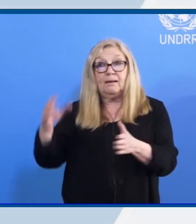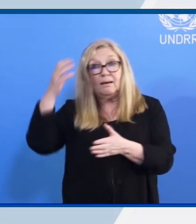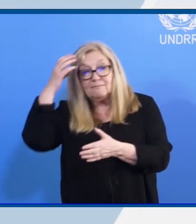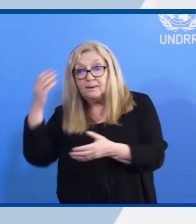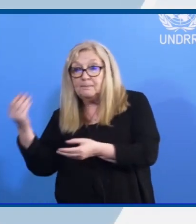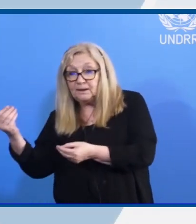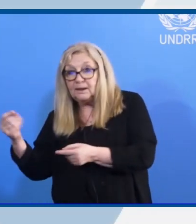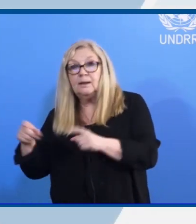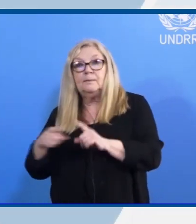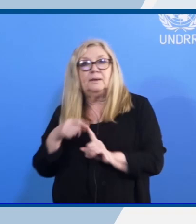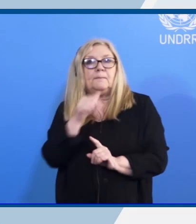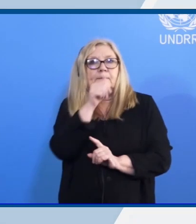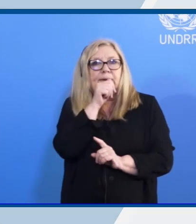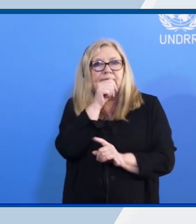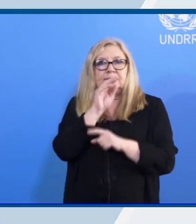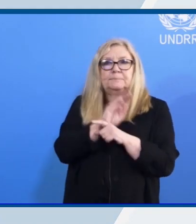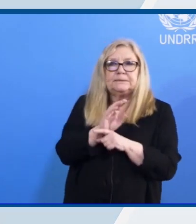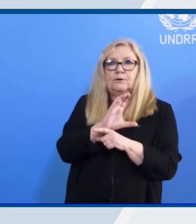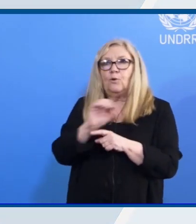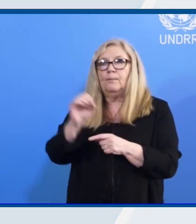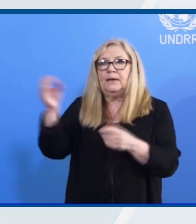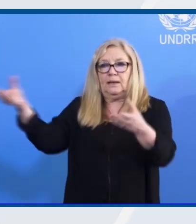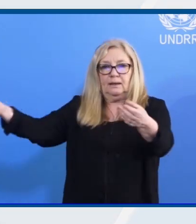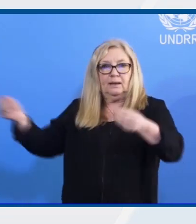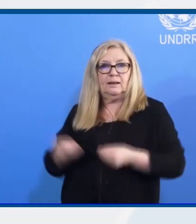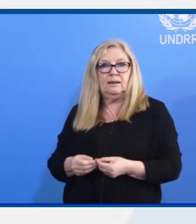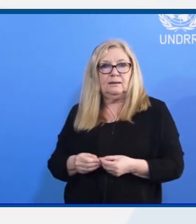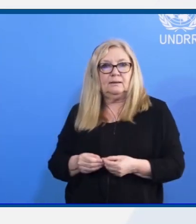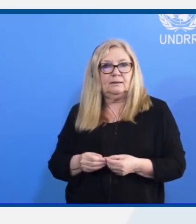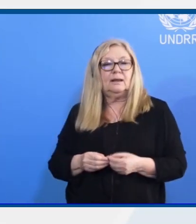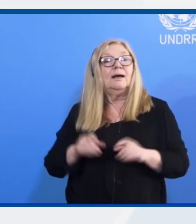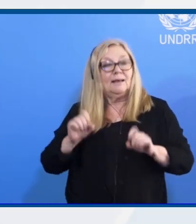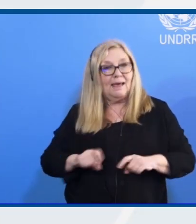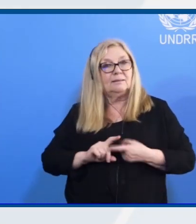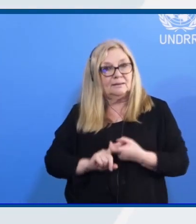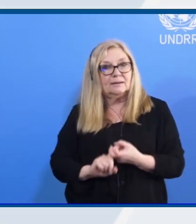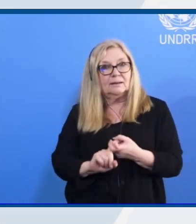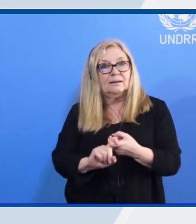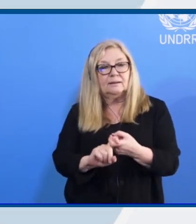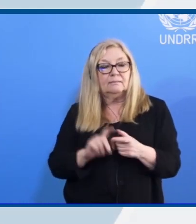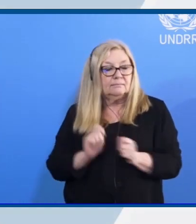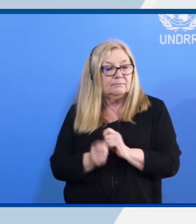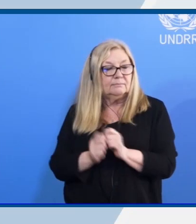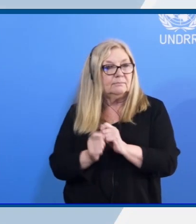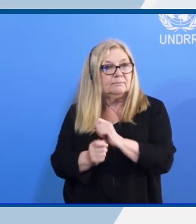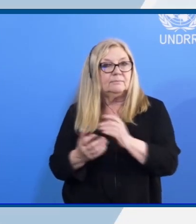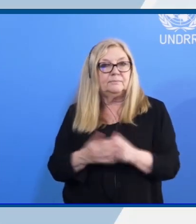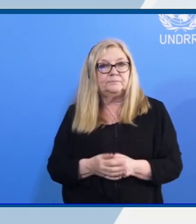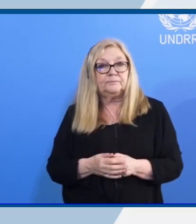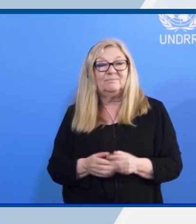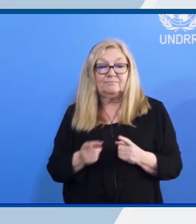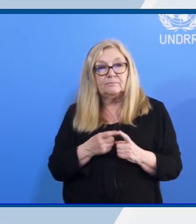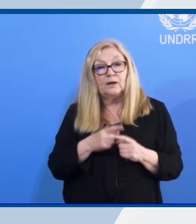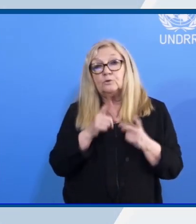by having impact metrics that can unlock public finance for adaptation. Number 2,